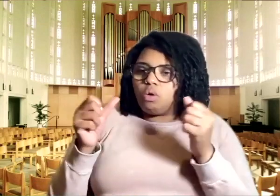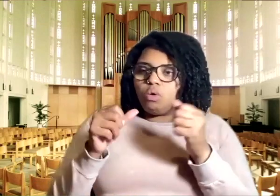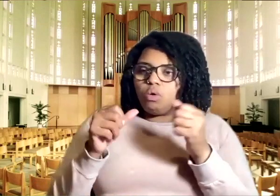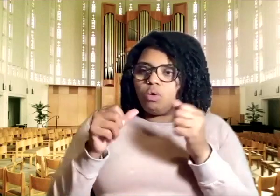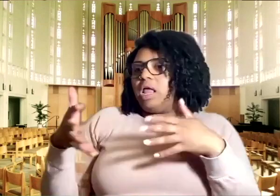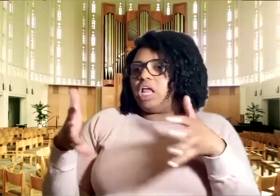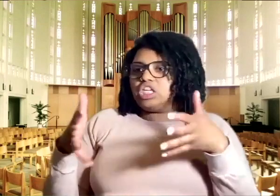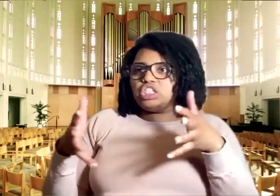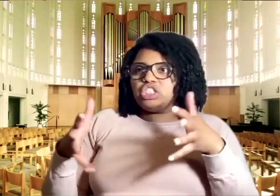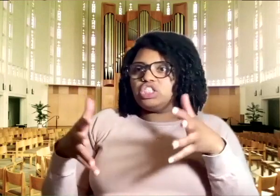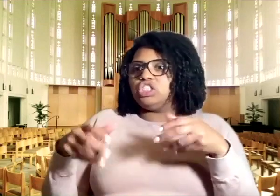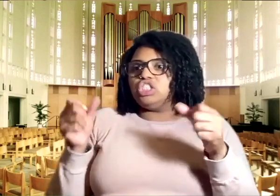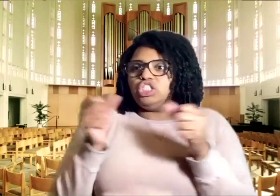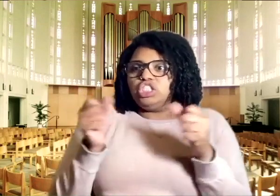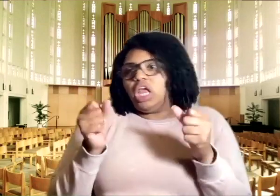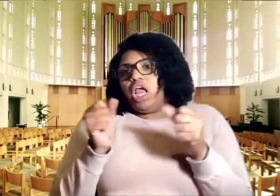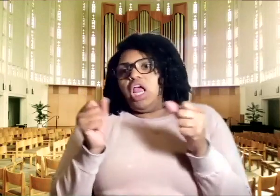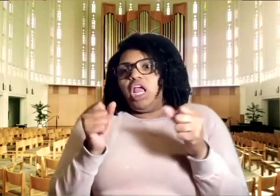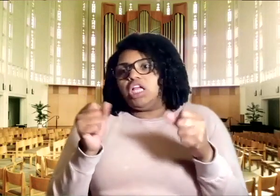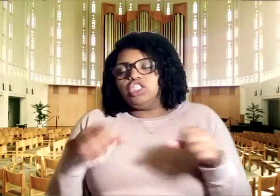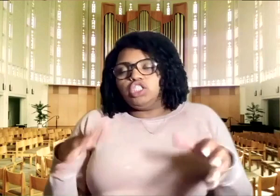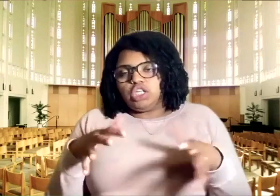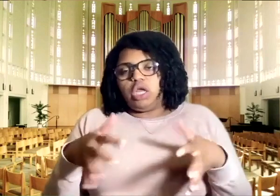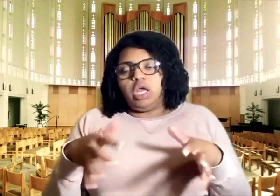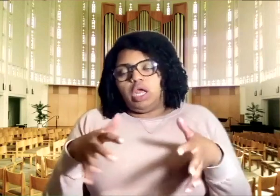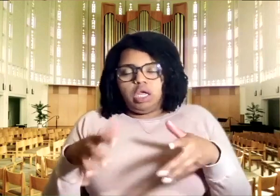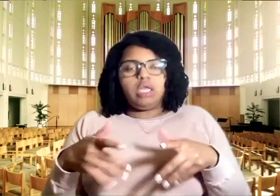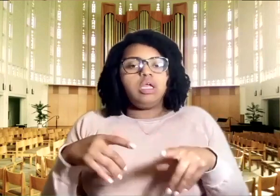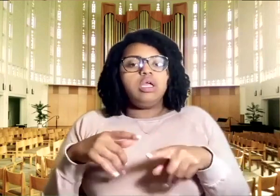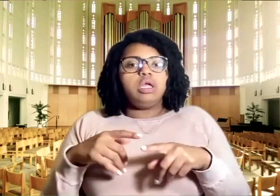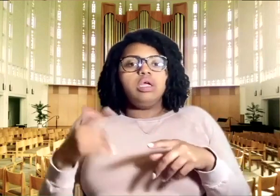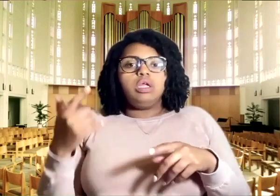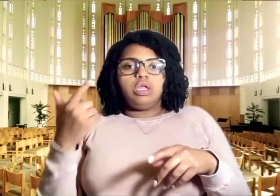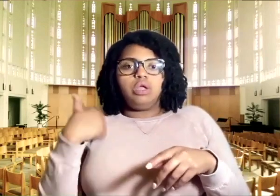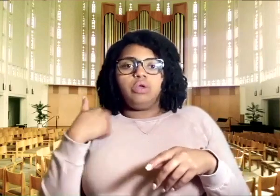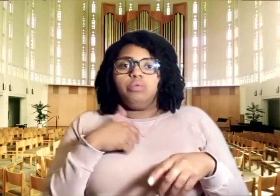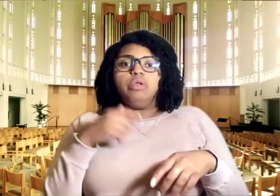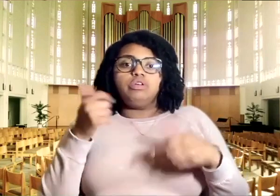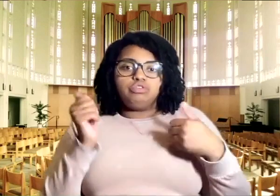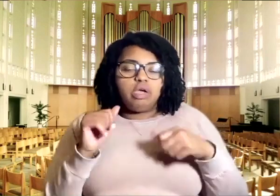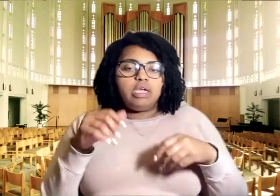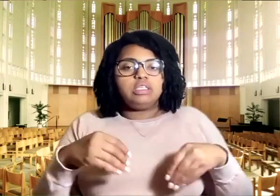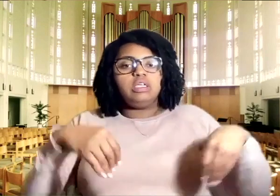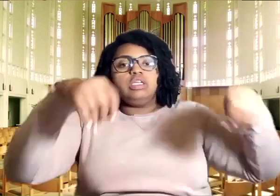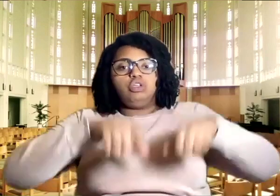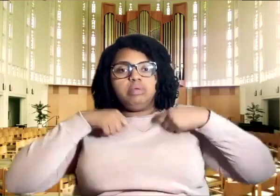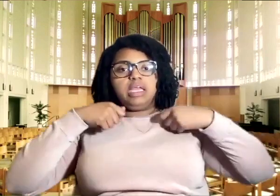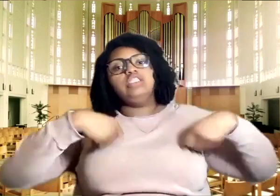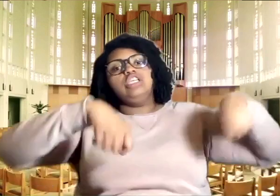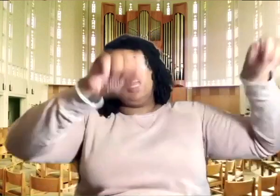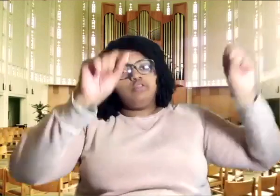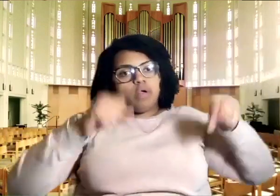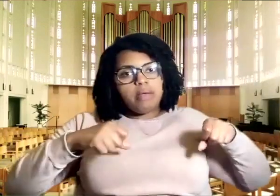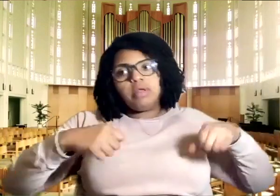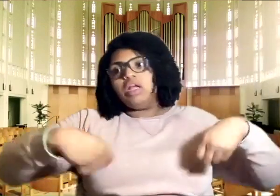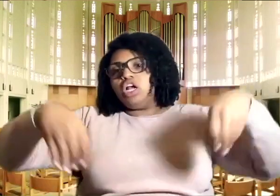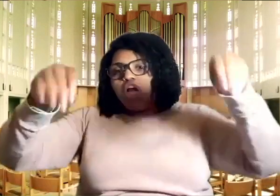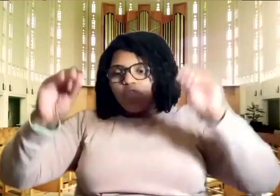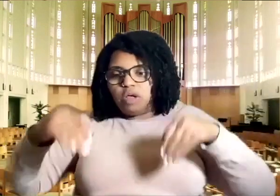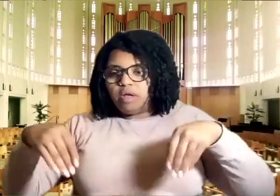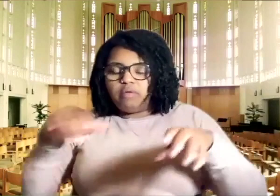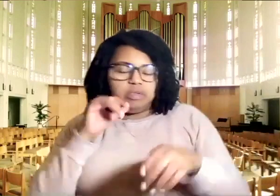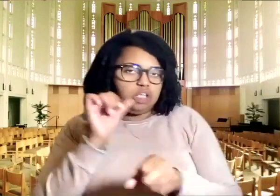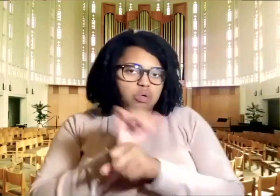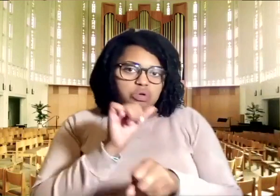blankets. But we're doing this while also choosing who deserves comfort and making sure that we track